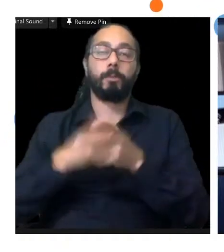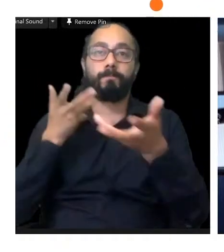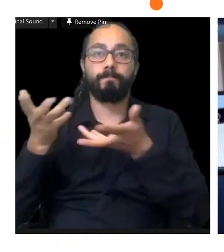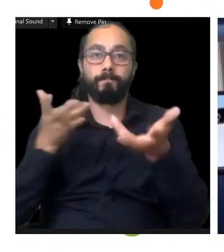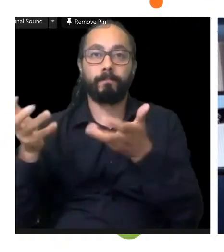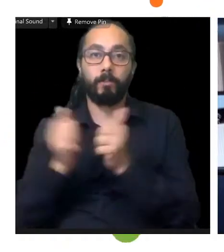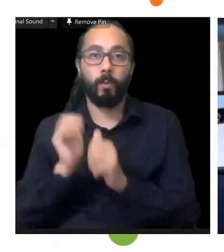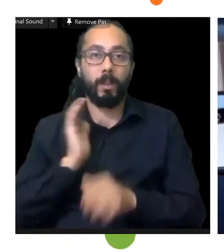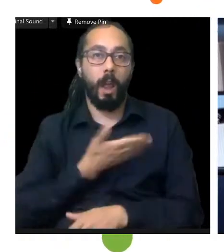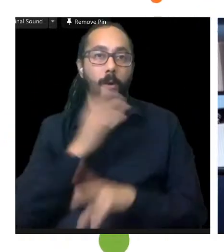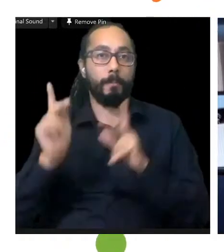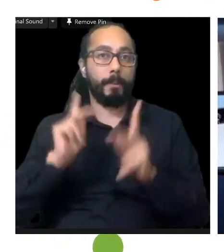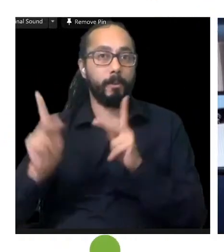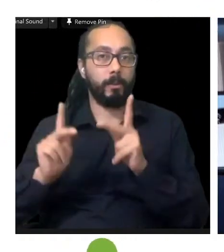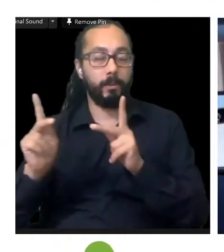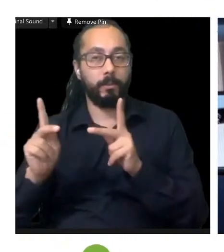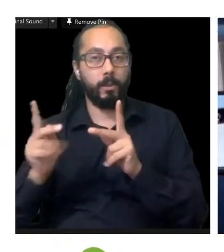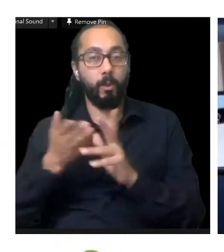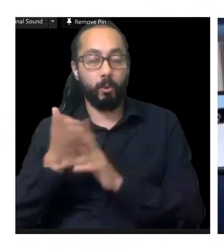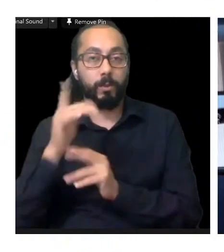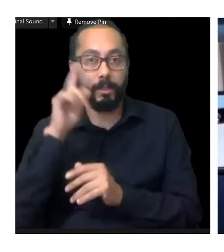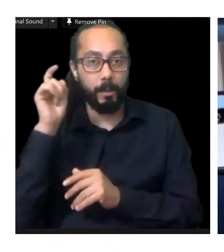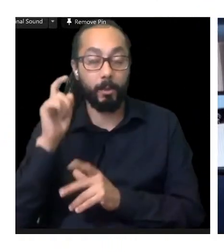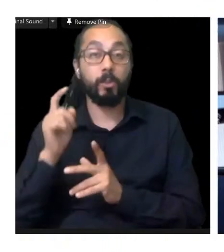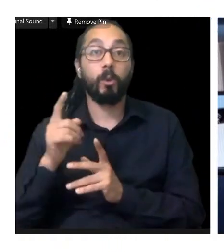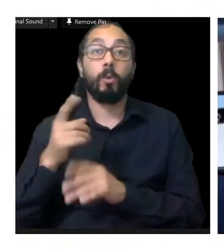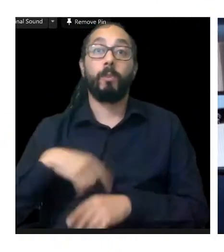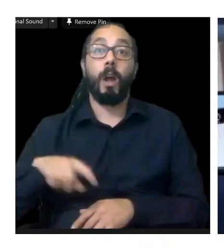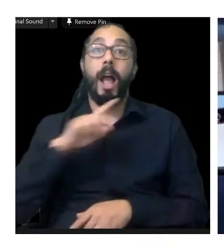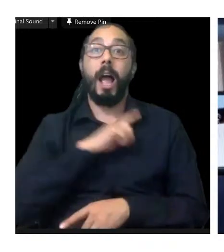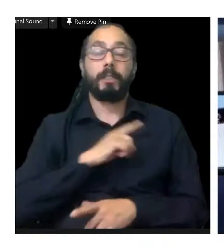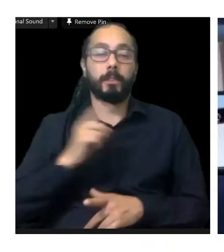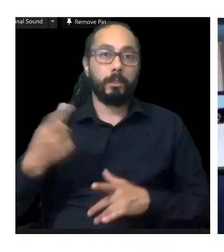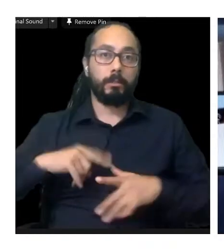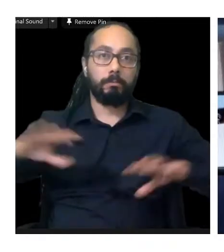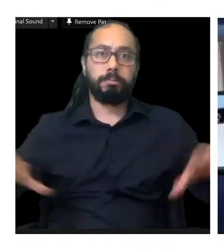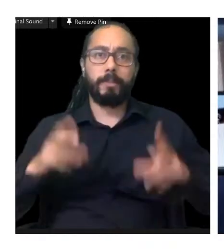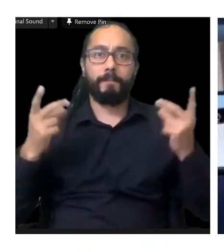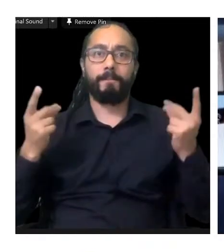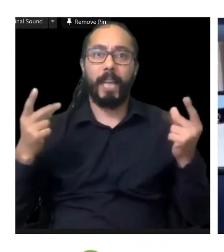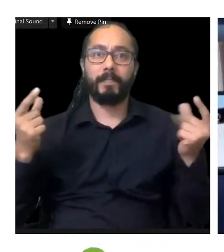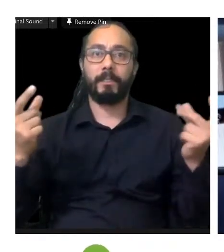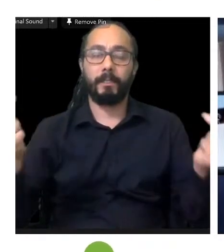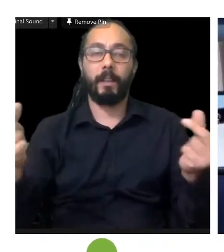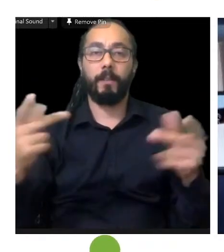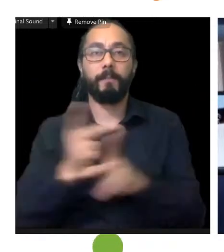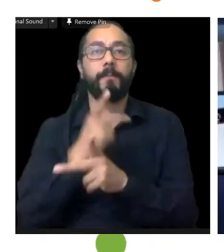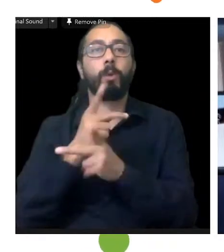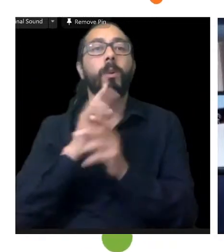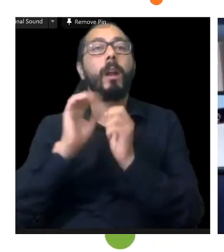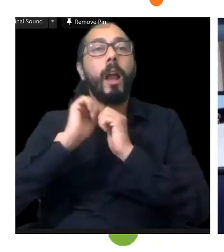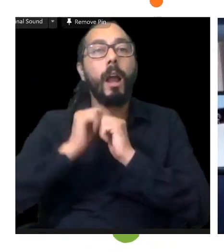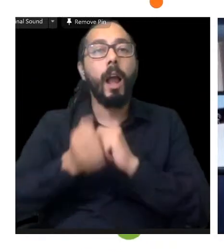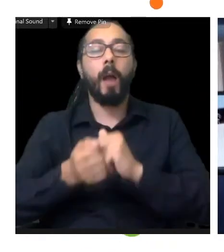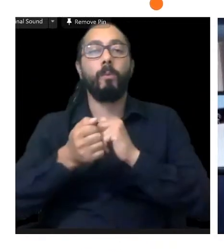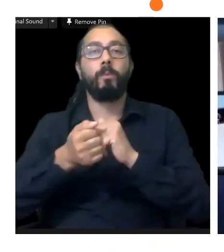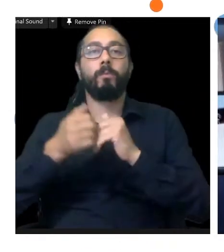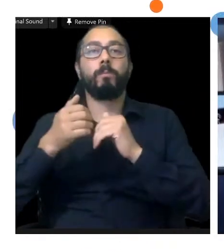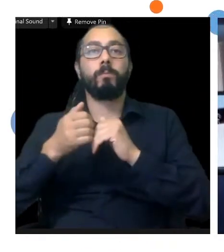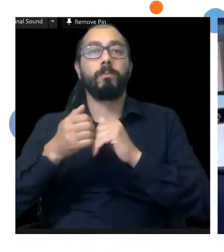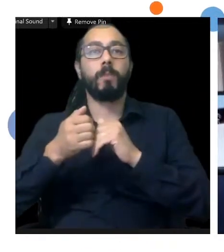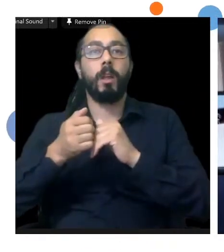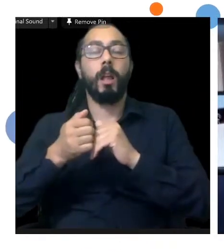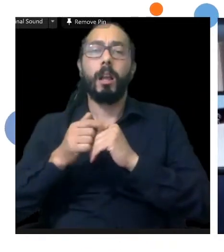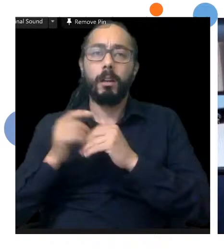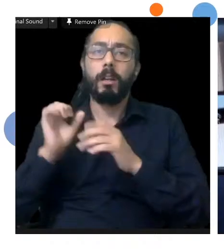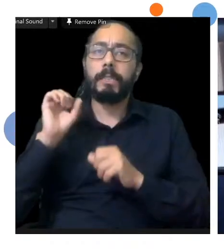us that we moved quickly to find alternative ways to engage when we normally would. Obviously, moving to digital programming